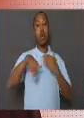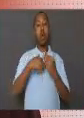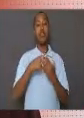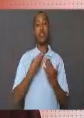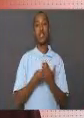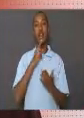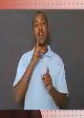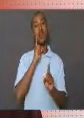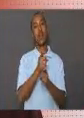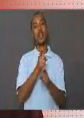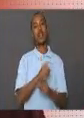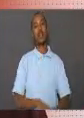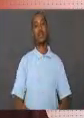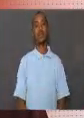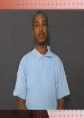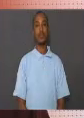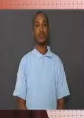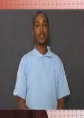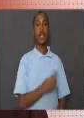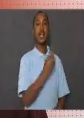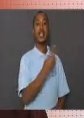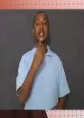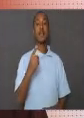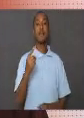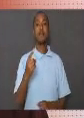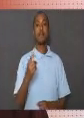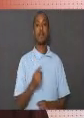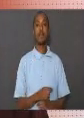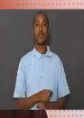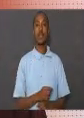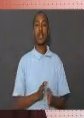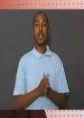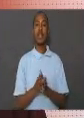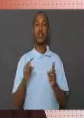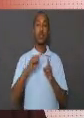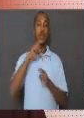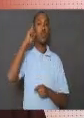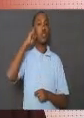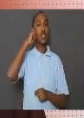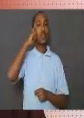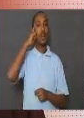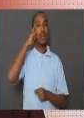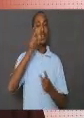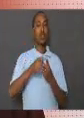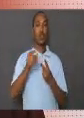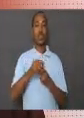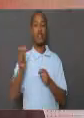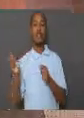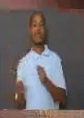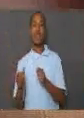are correct. Some factors that need to be considered when choosing a